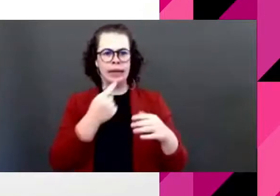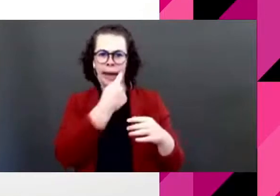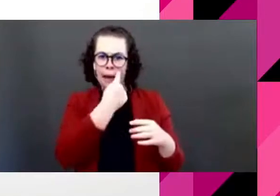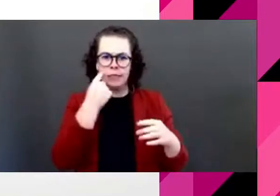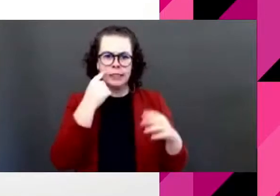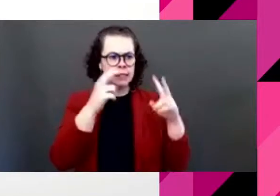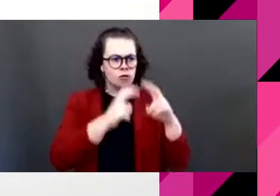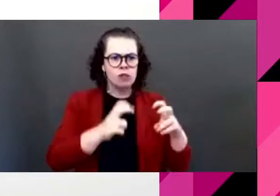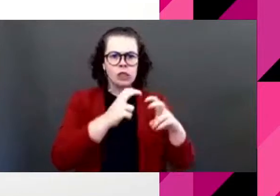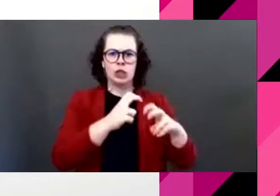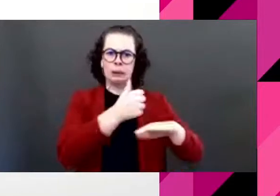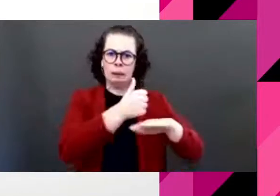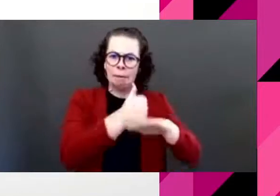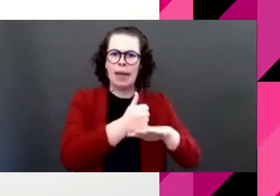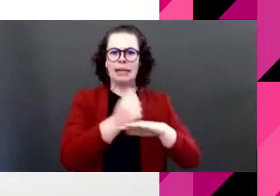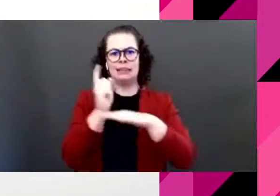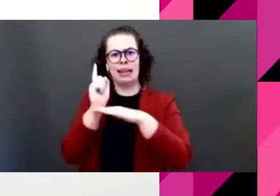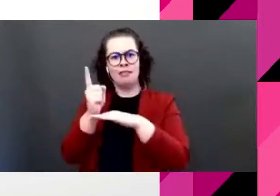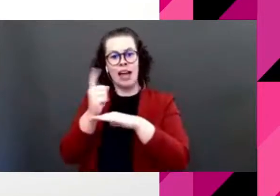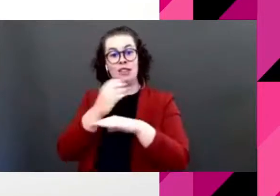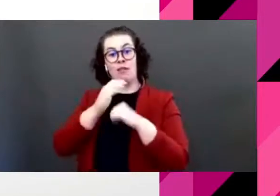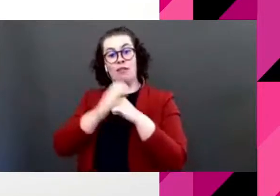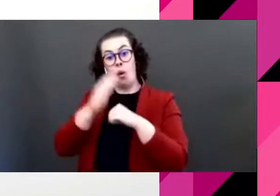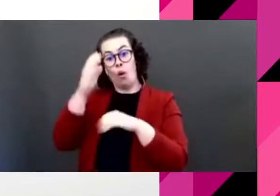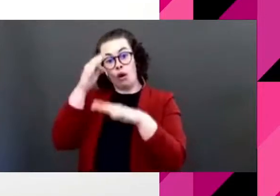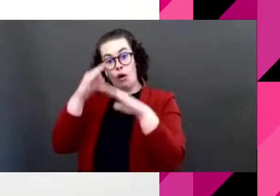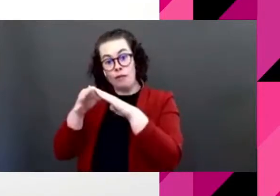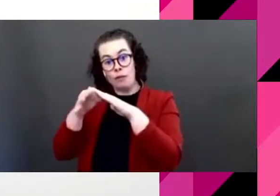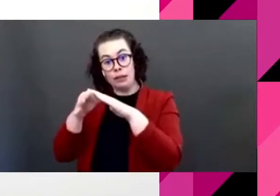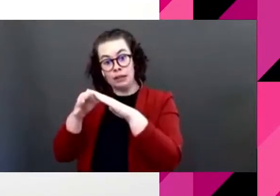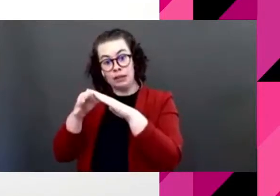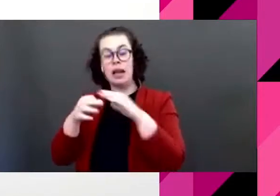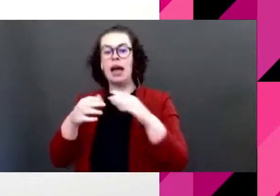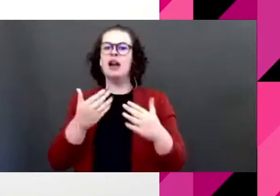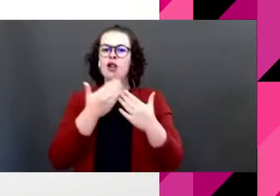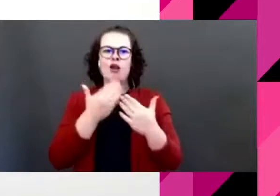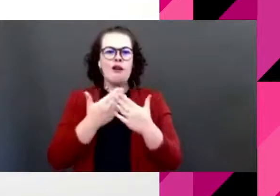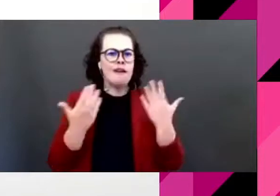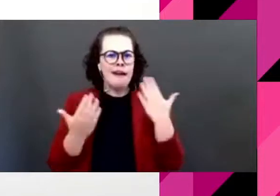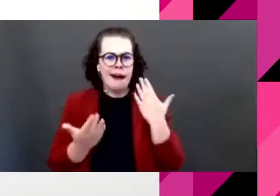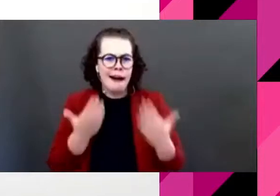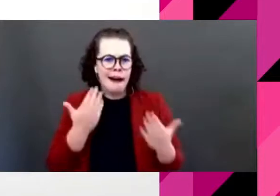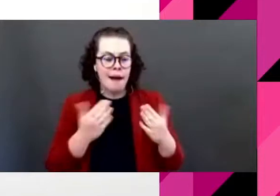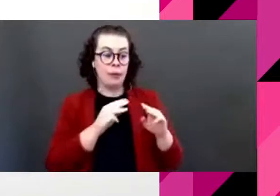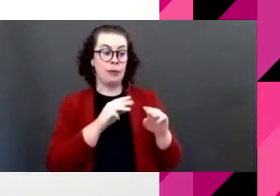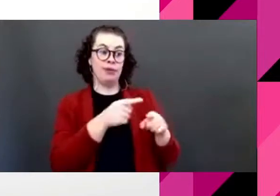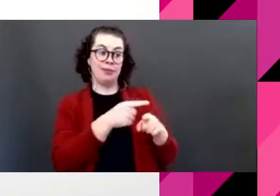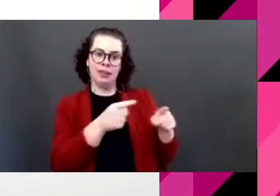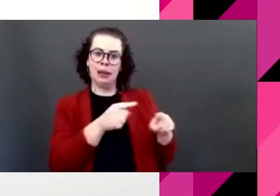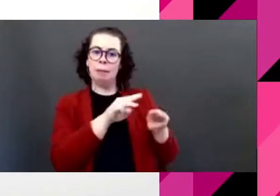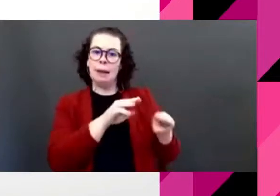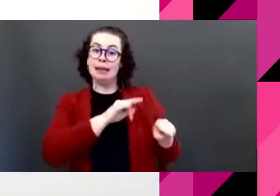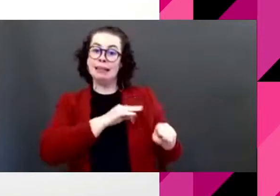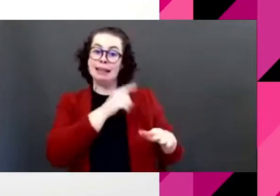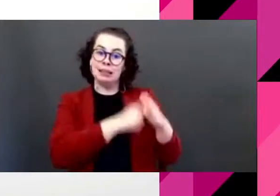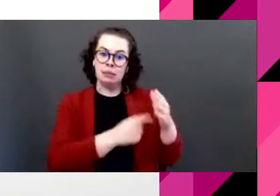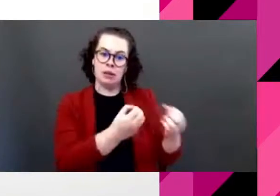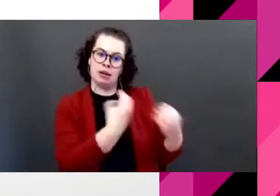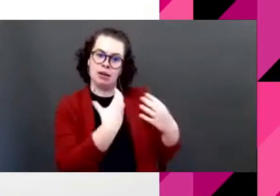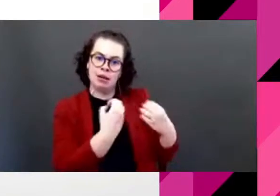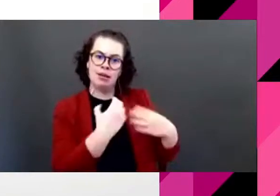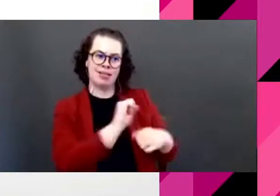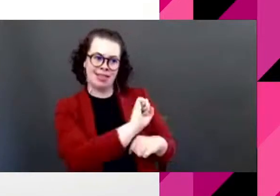learning from people with from the experience and expertise of persons with